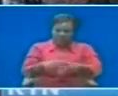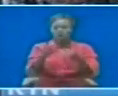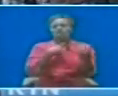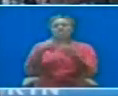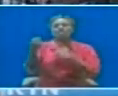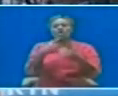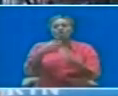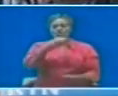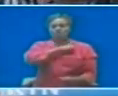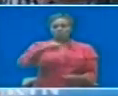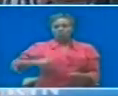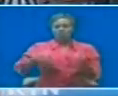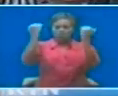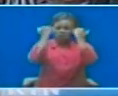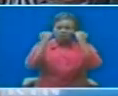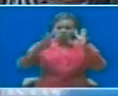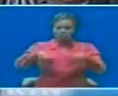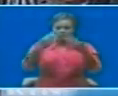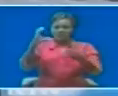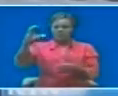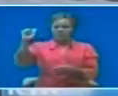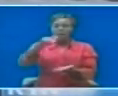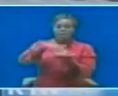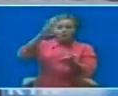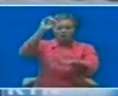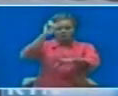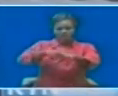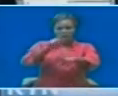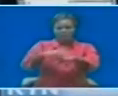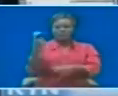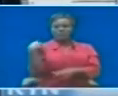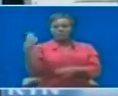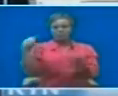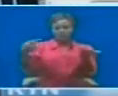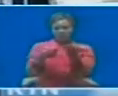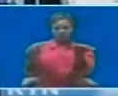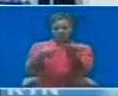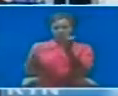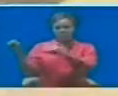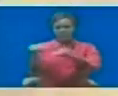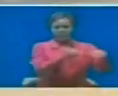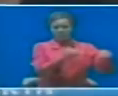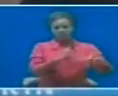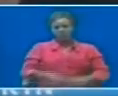dialogue. Supreme Court gives CA and media houses more time to consult on digital migration.